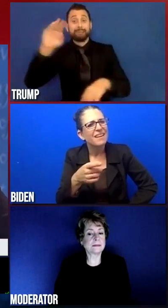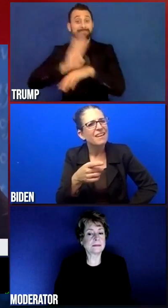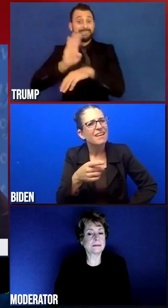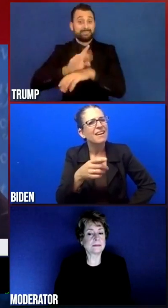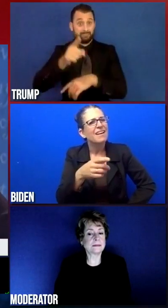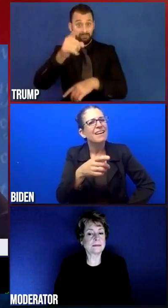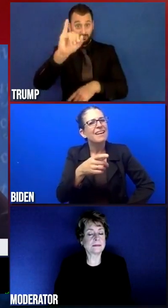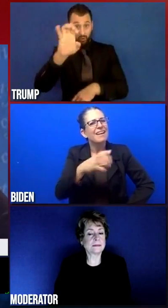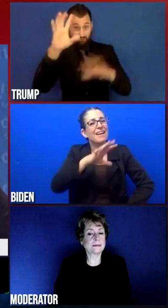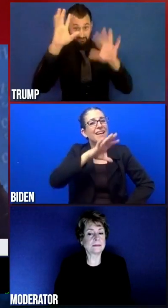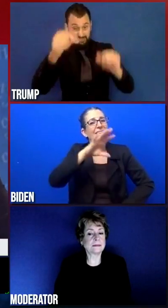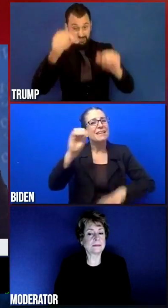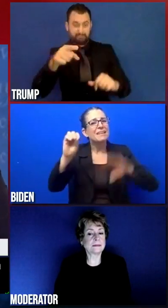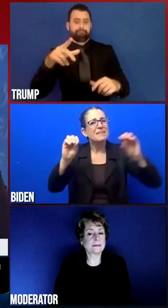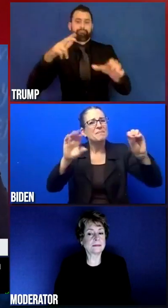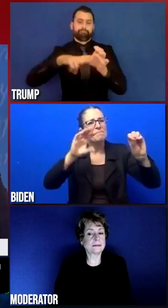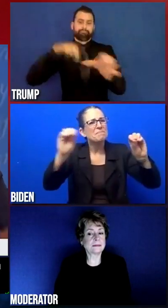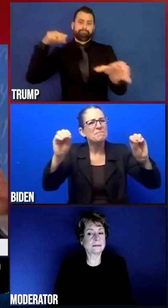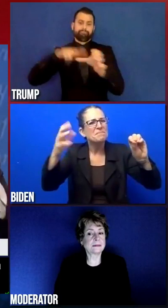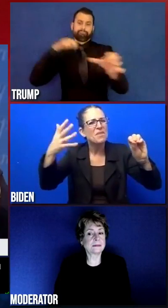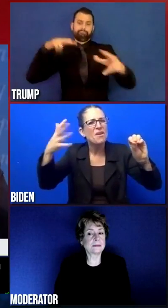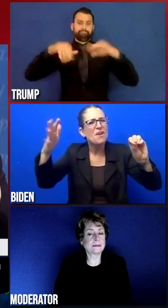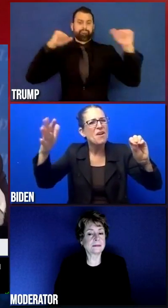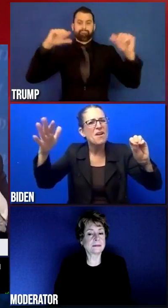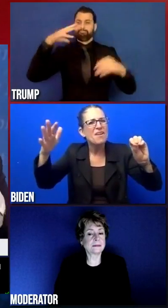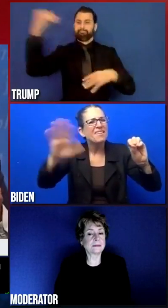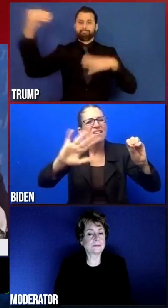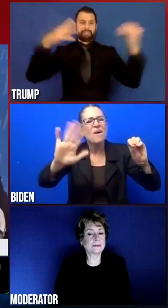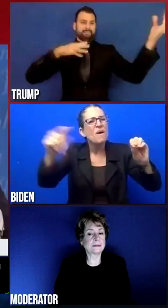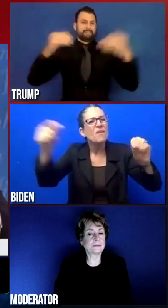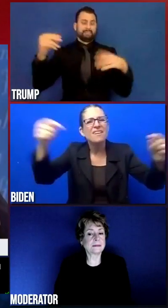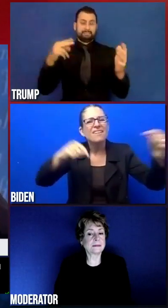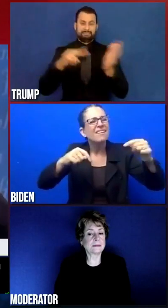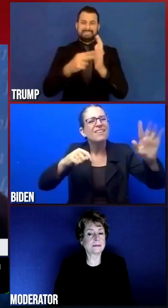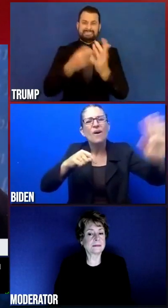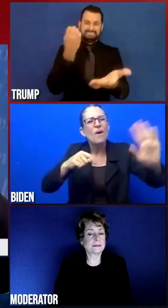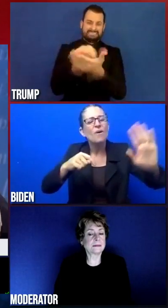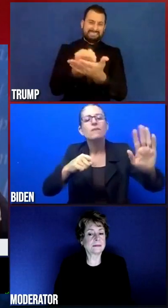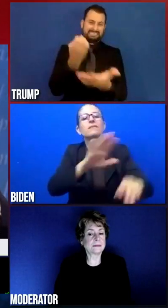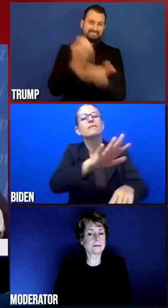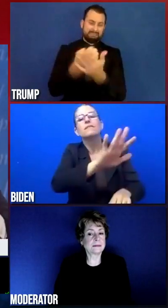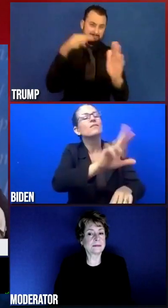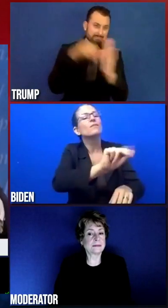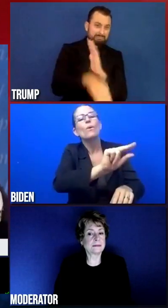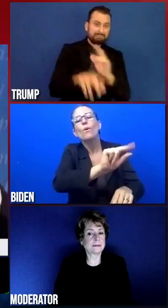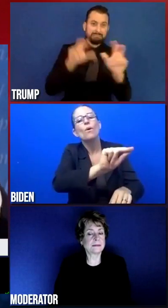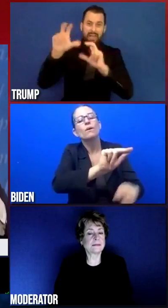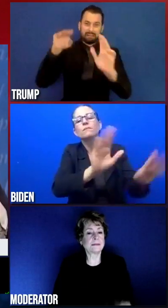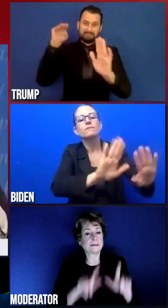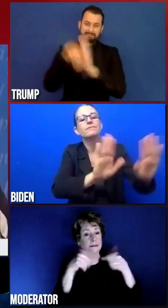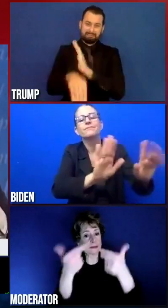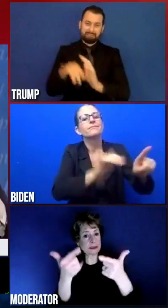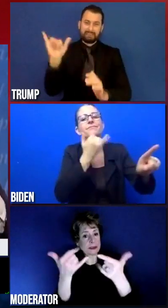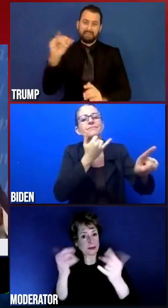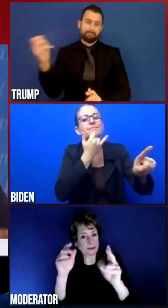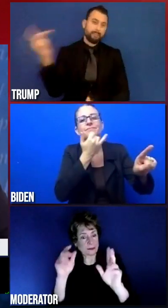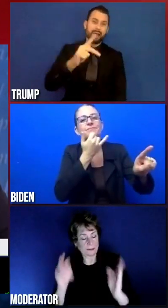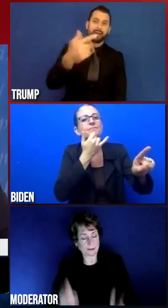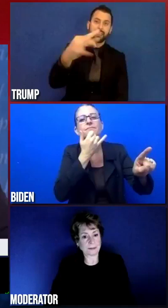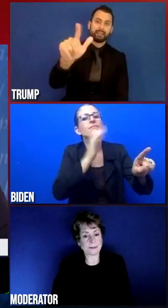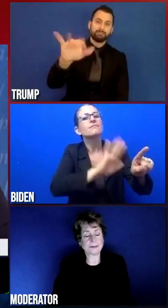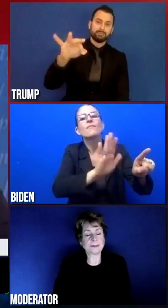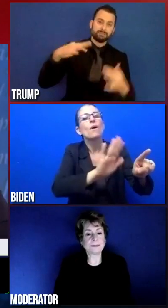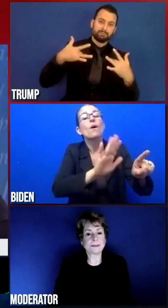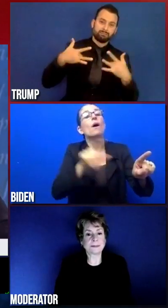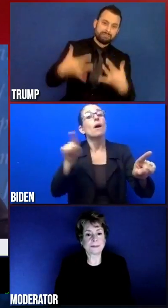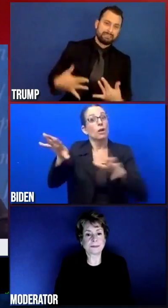the likes of which you've never seen. Look, Mr. we Vice inherited the worst recession short of a depression in American